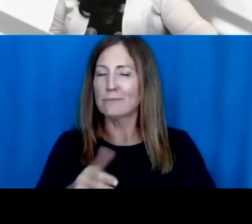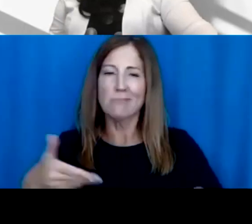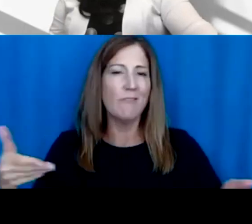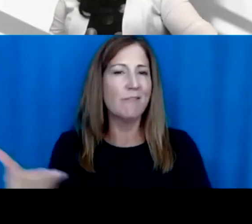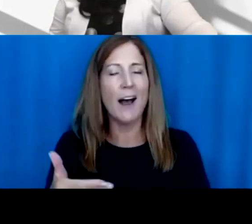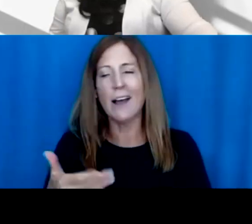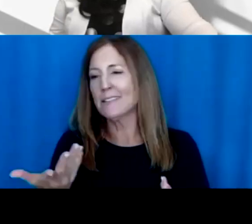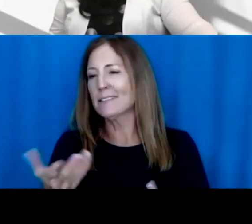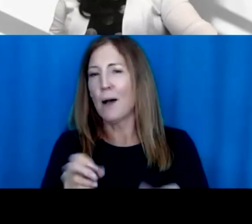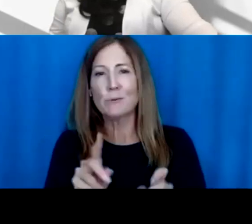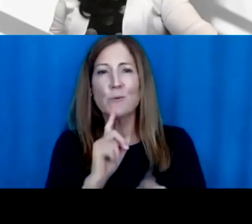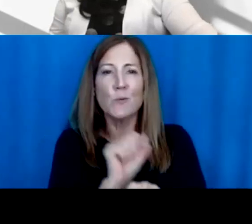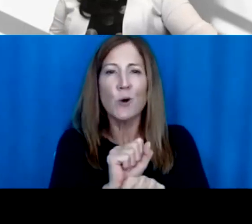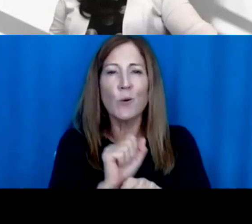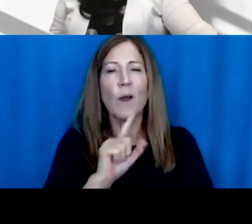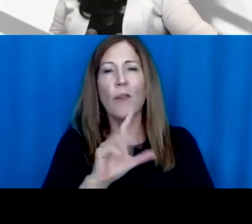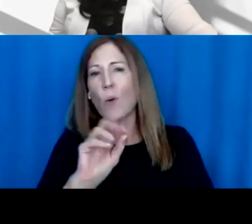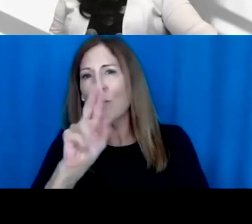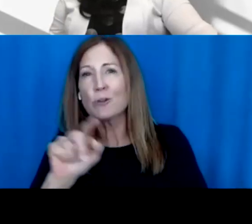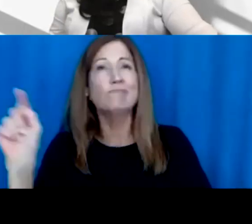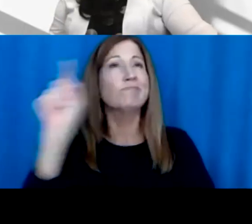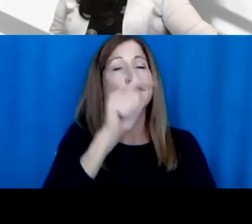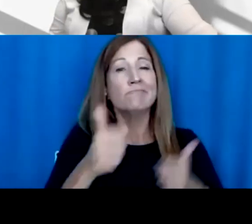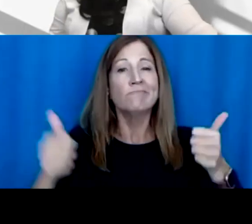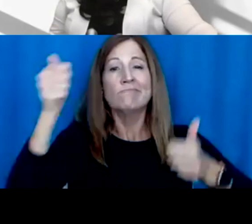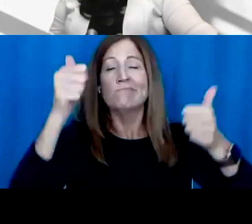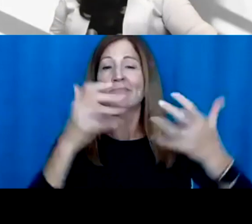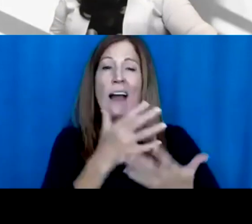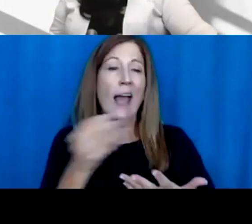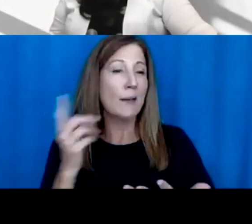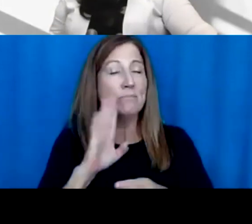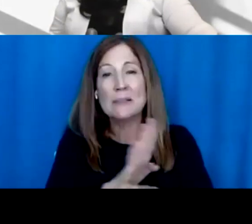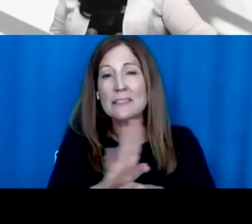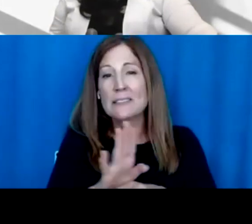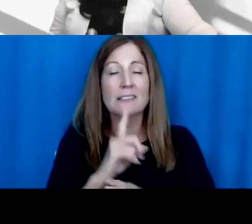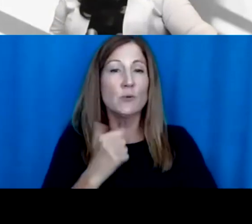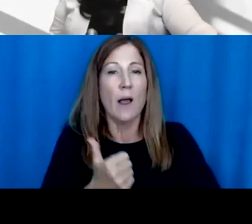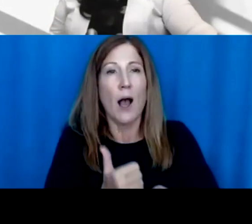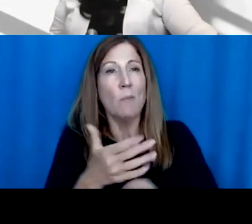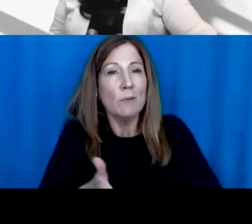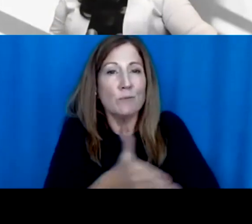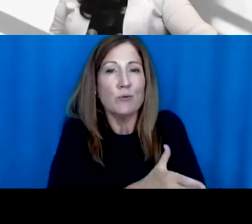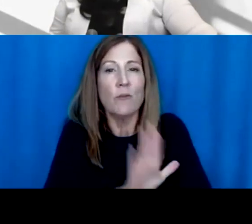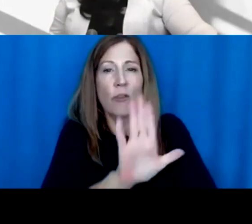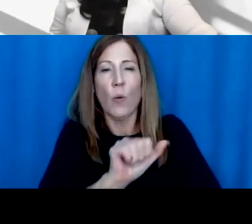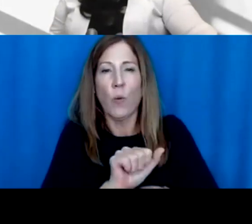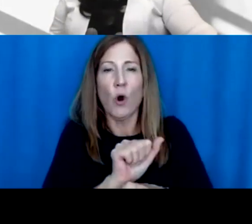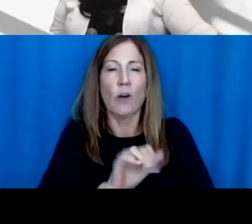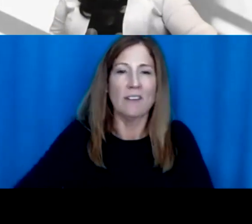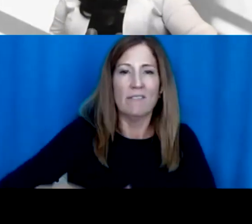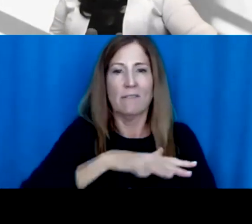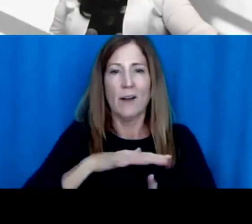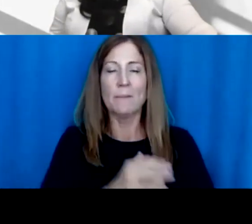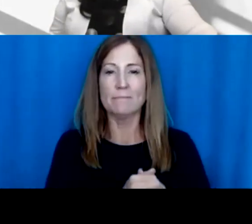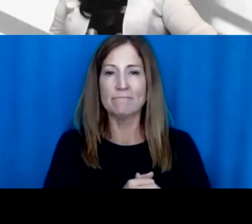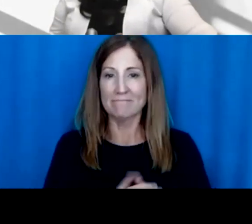and businesses in order to help them navigate and improve their work environments. We believe it's a partnership They